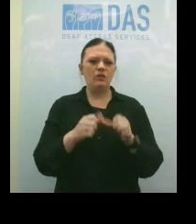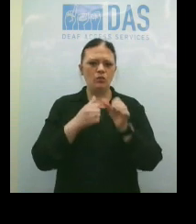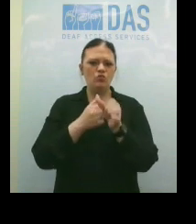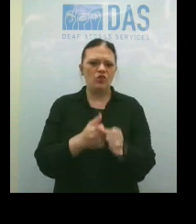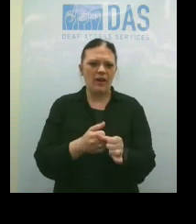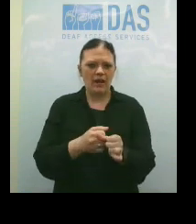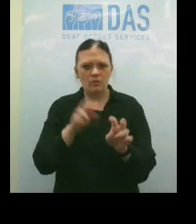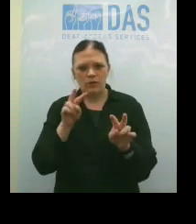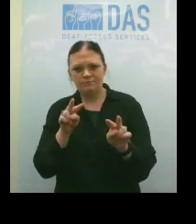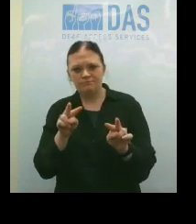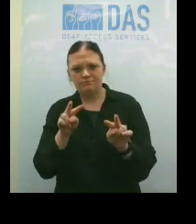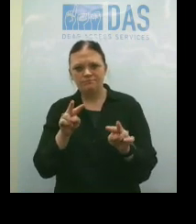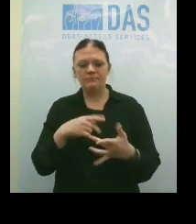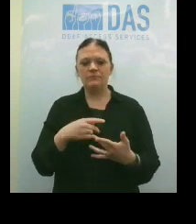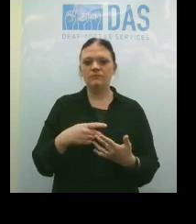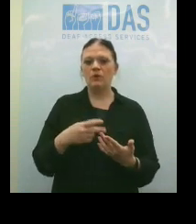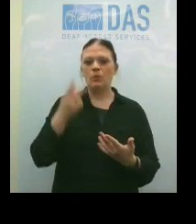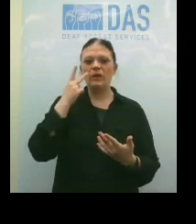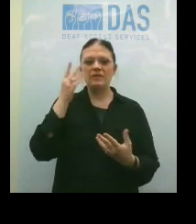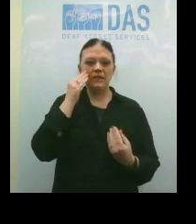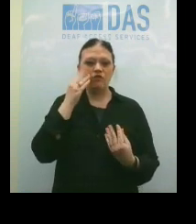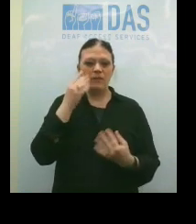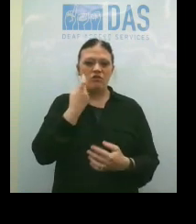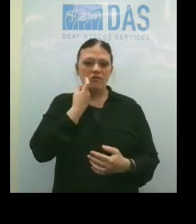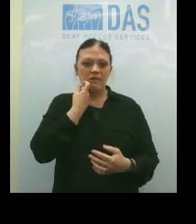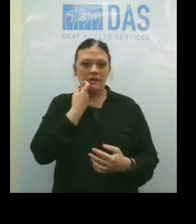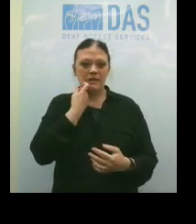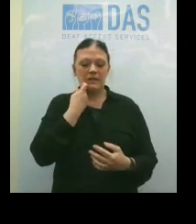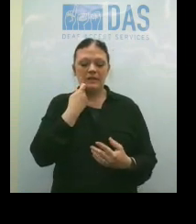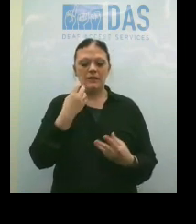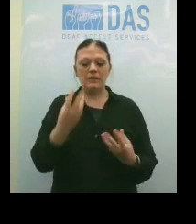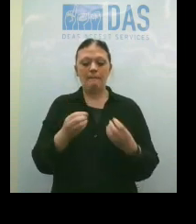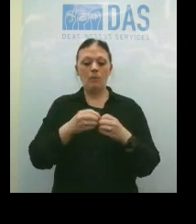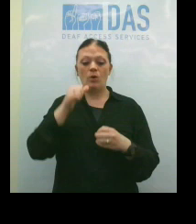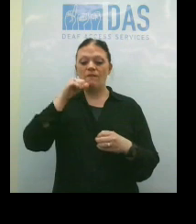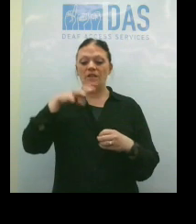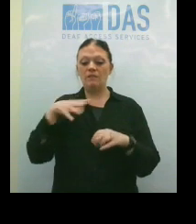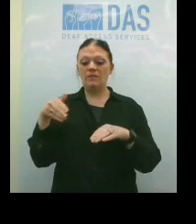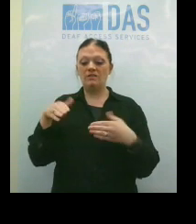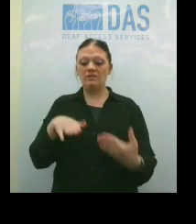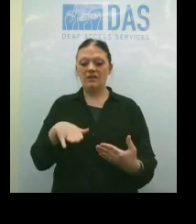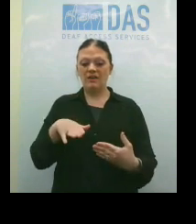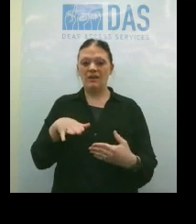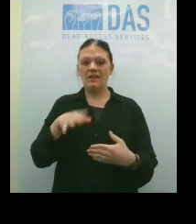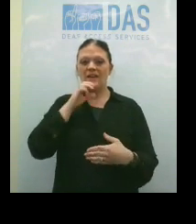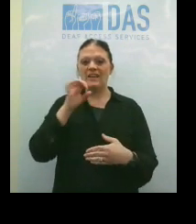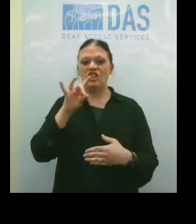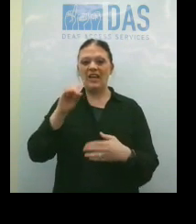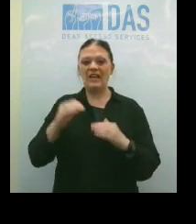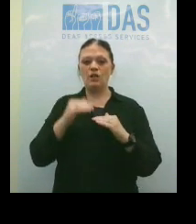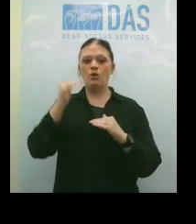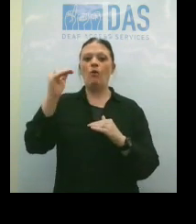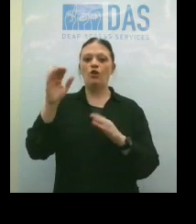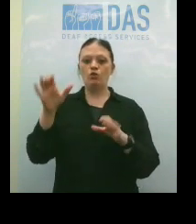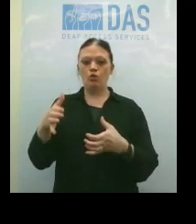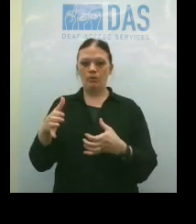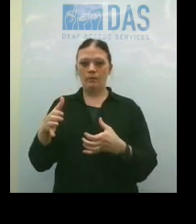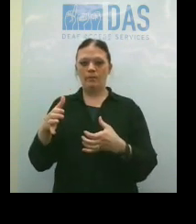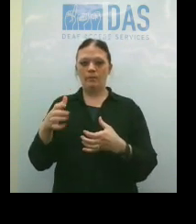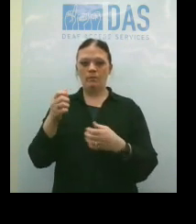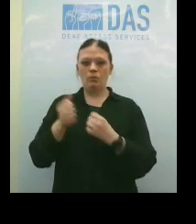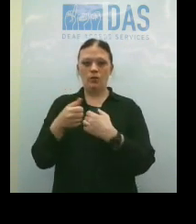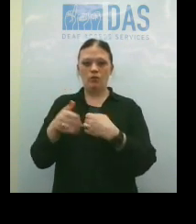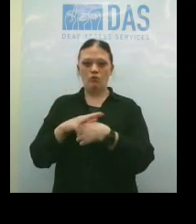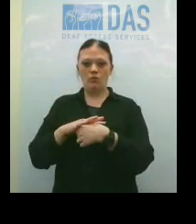that. We've seen some data lately that shows that more females are dying in the 80 and over category that contract the